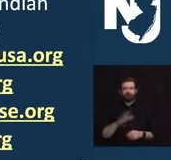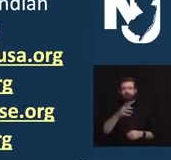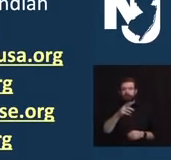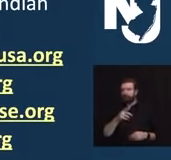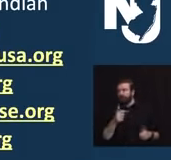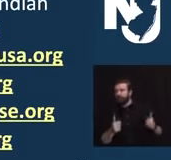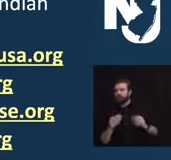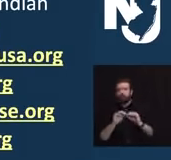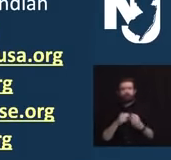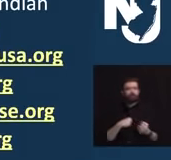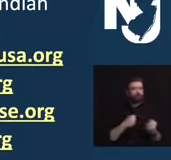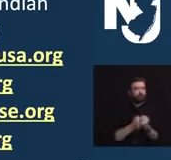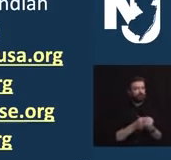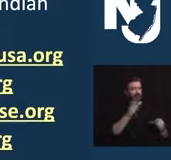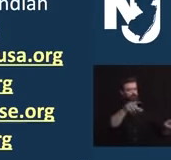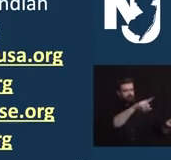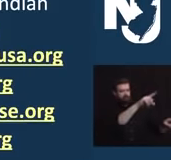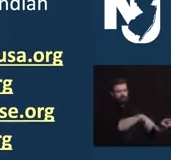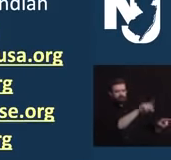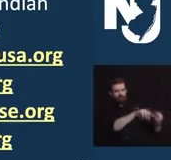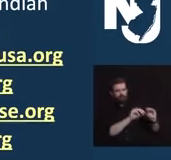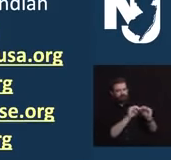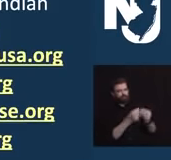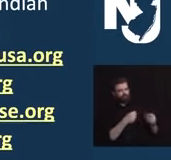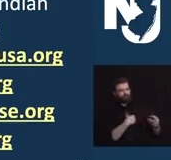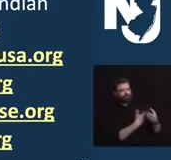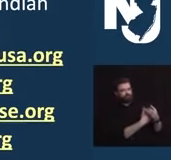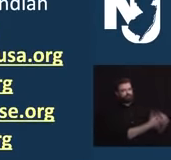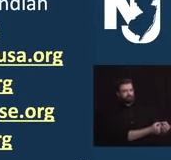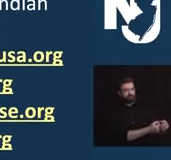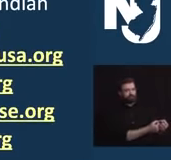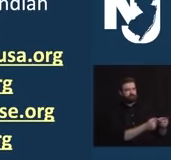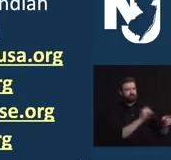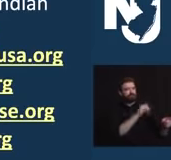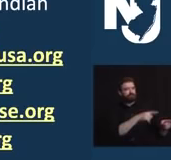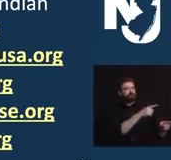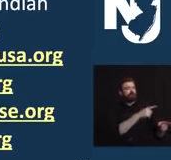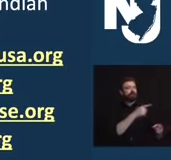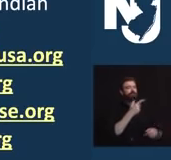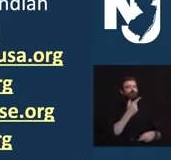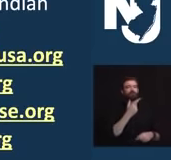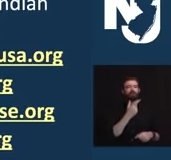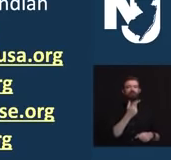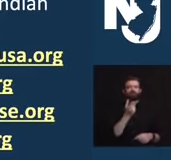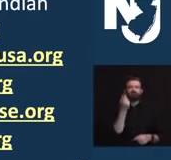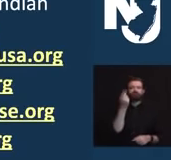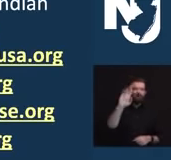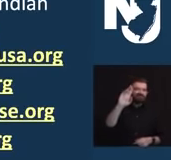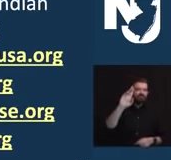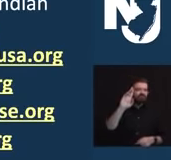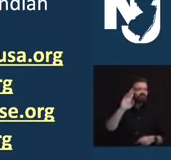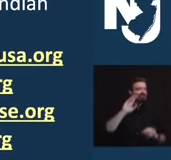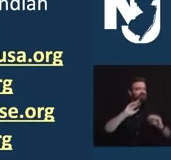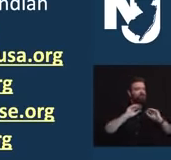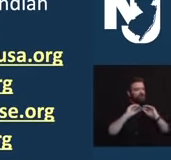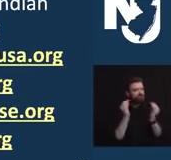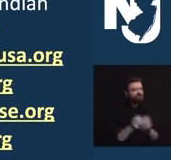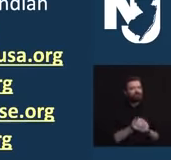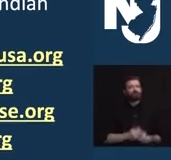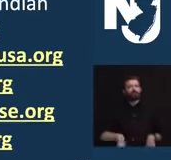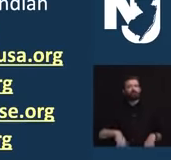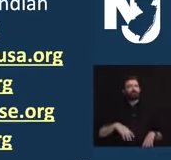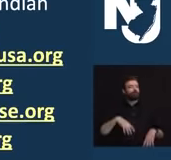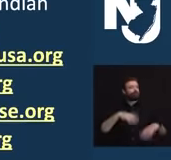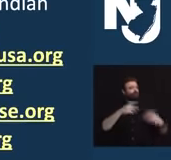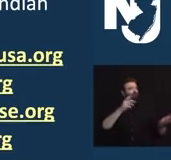Jersey chapter of the American Association of Physicians of Indian Origin, also the Sewa International,